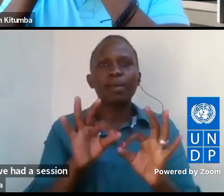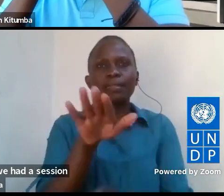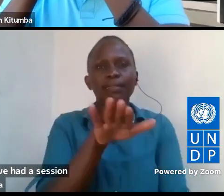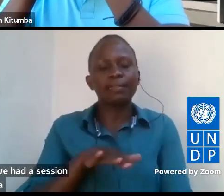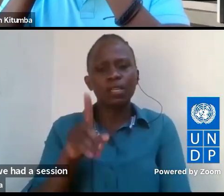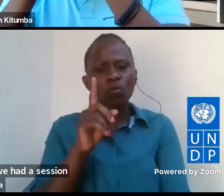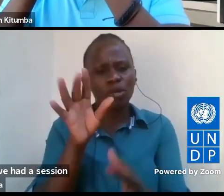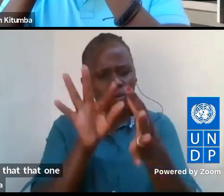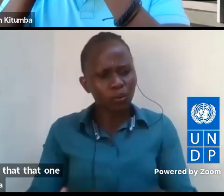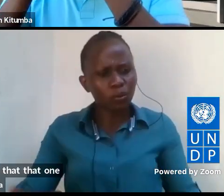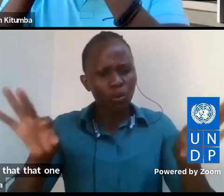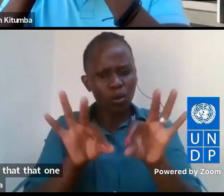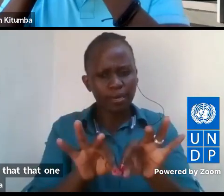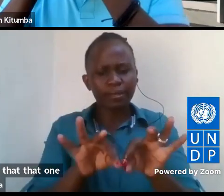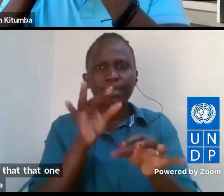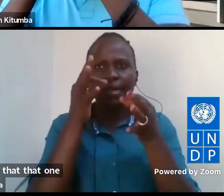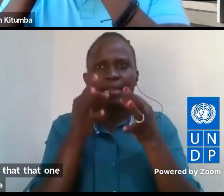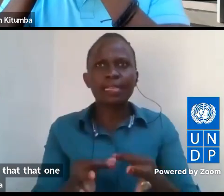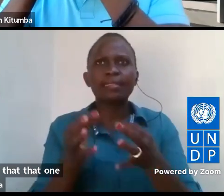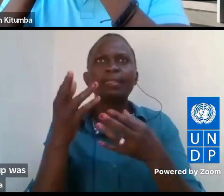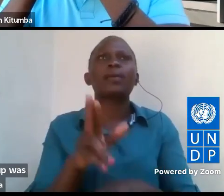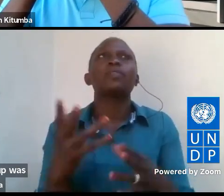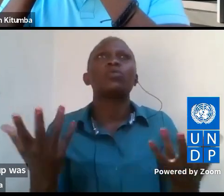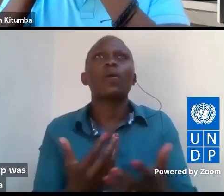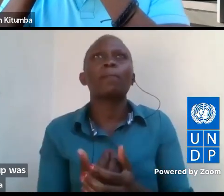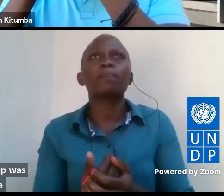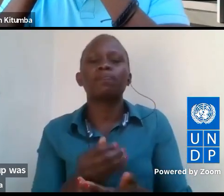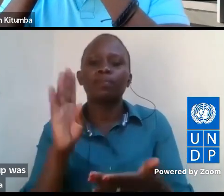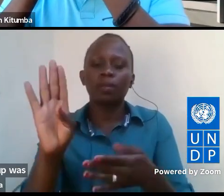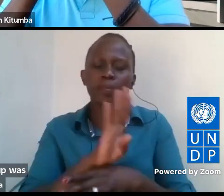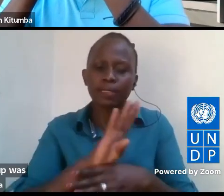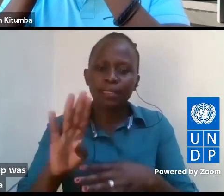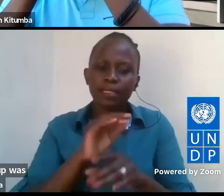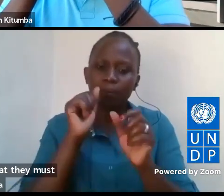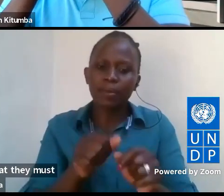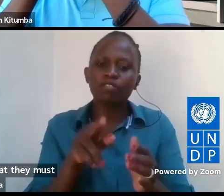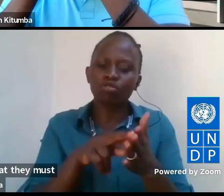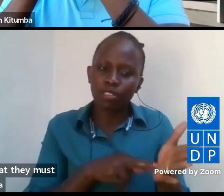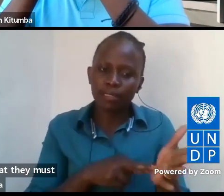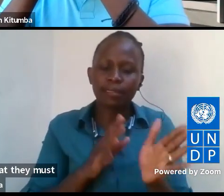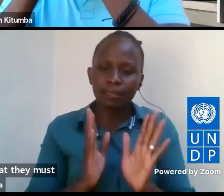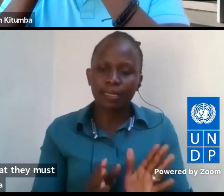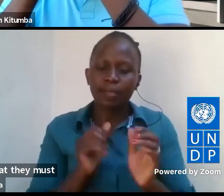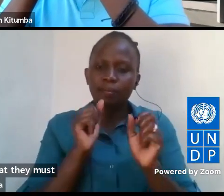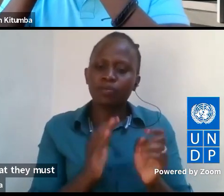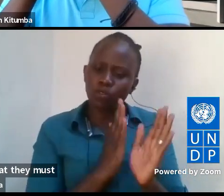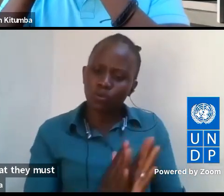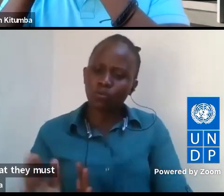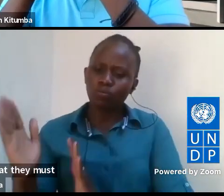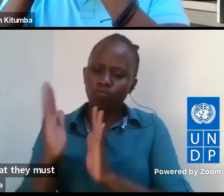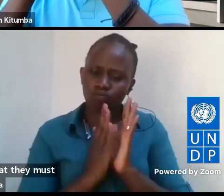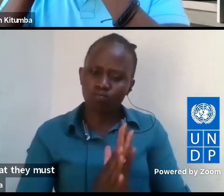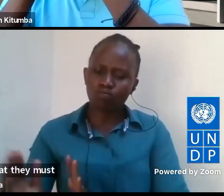key things that came up was that the businesses must register, that they must be organized in such a way